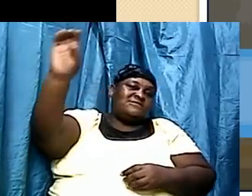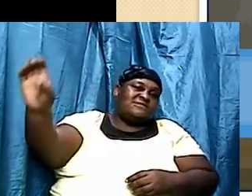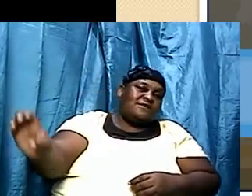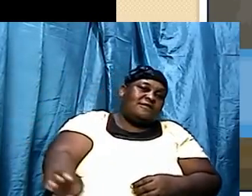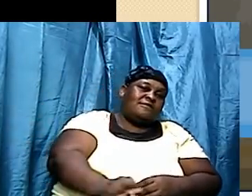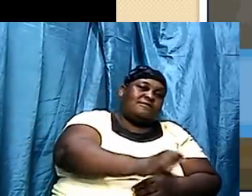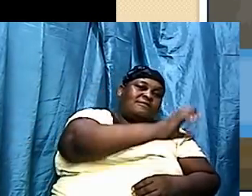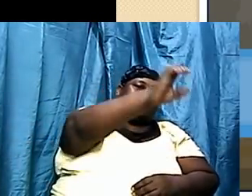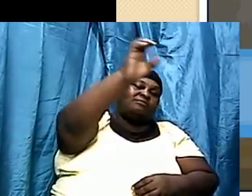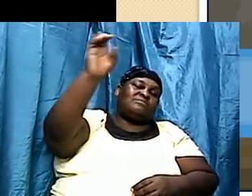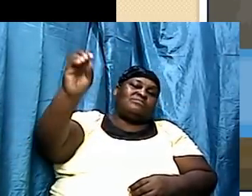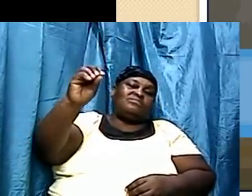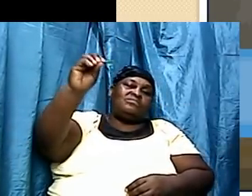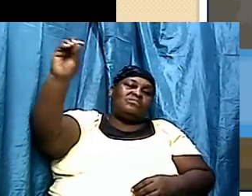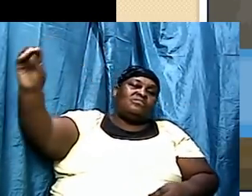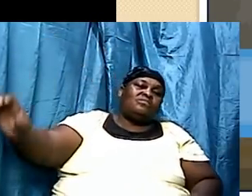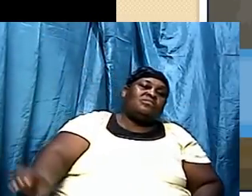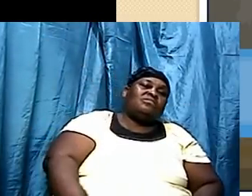so